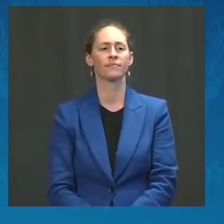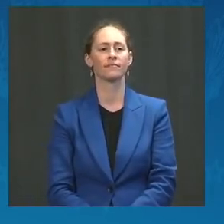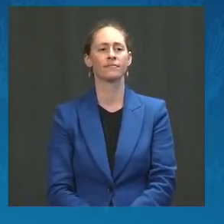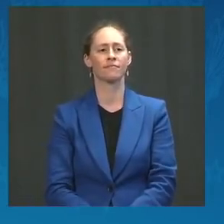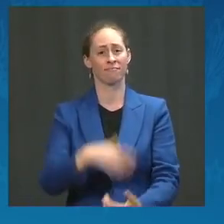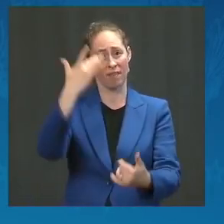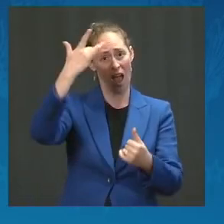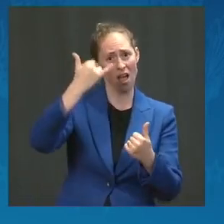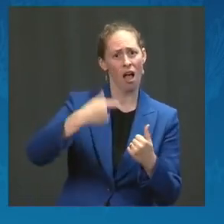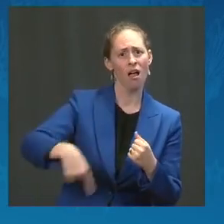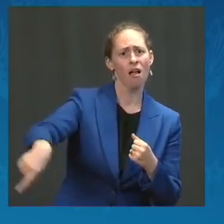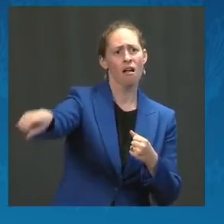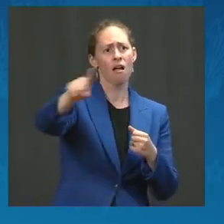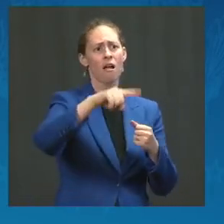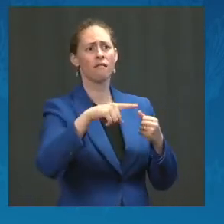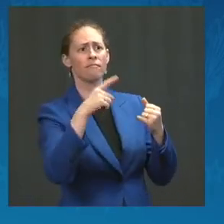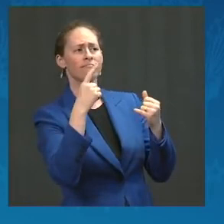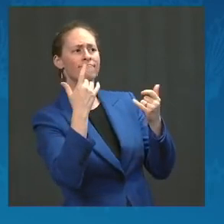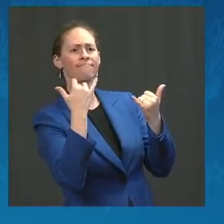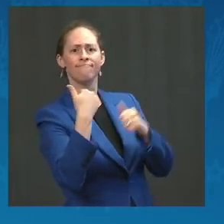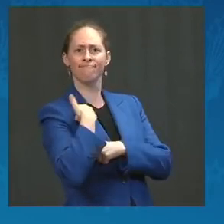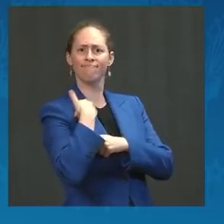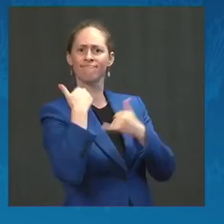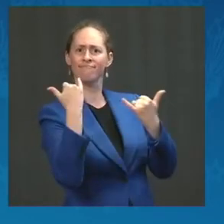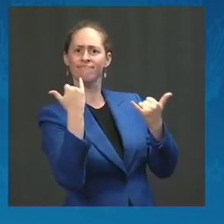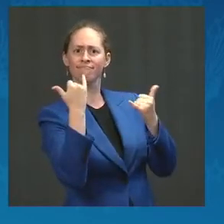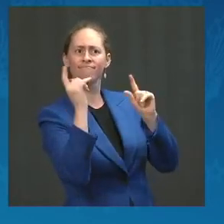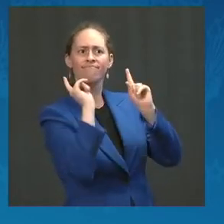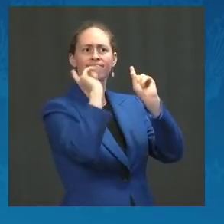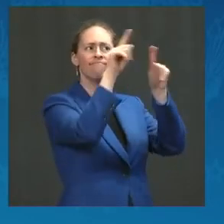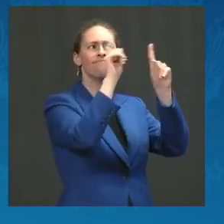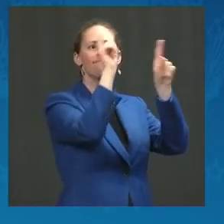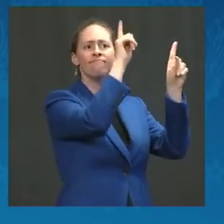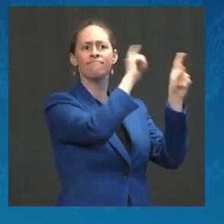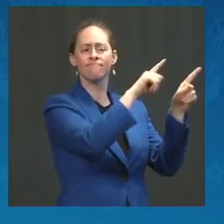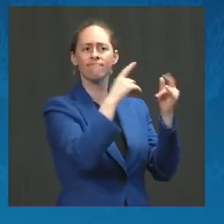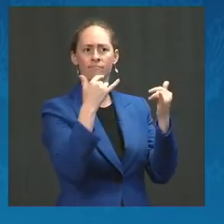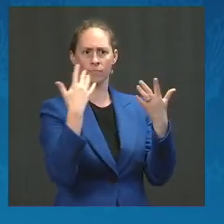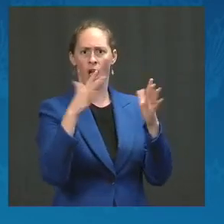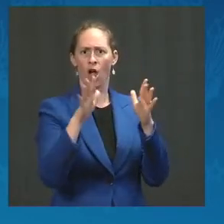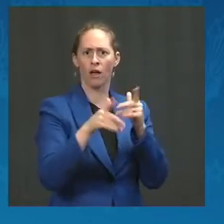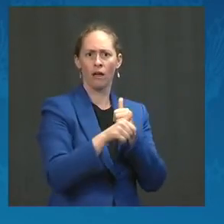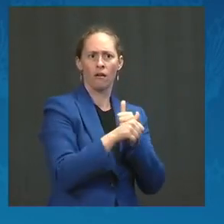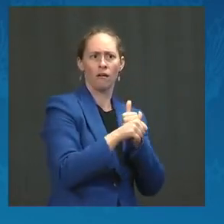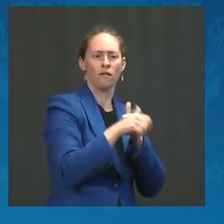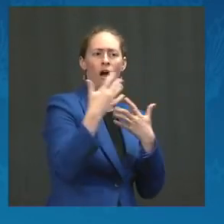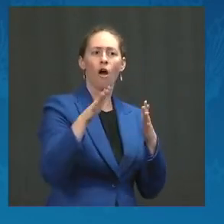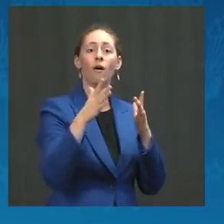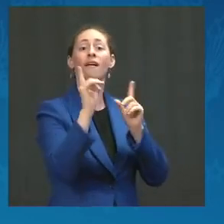COVID-19. I think this is particularly important because our troops serve in places throughout the world,